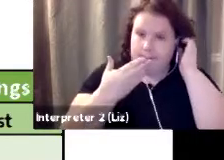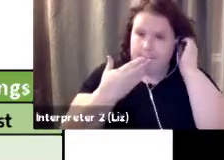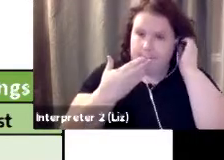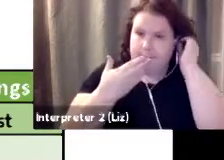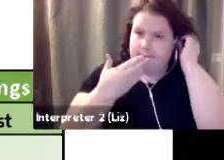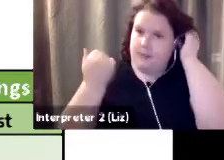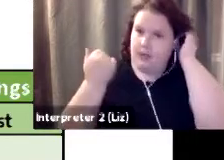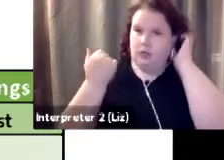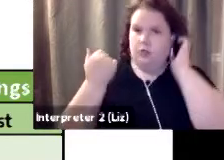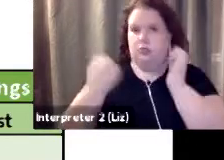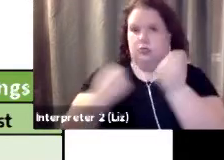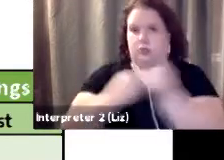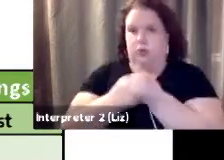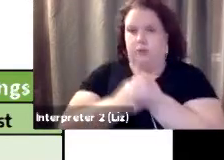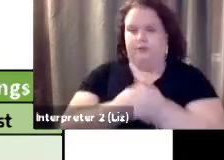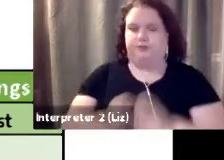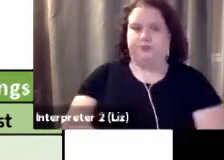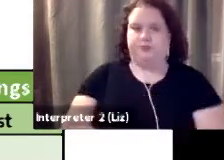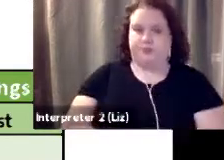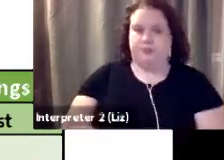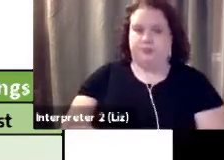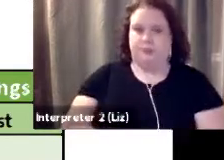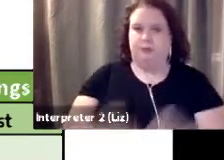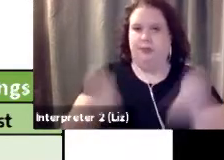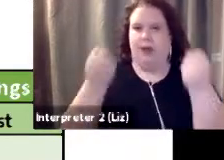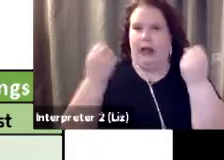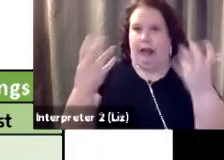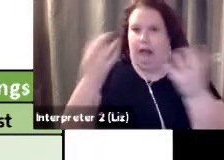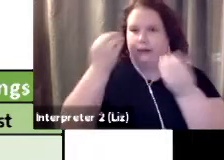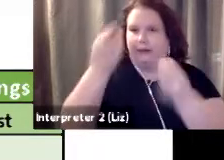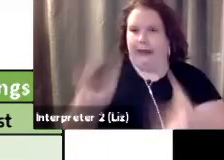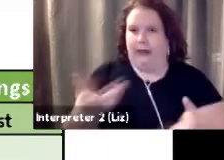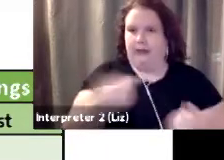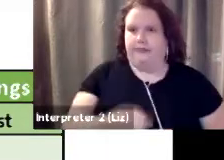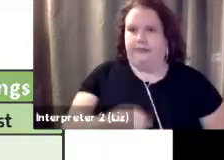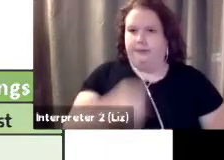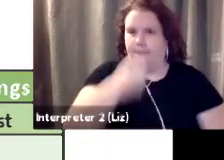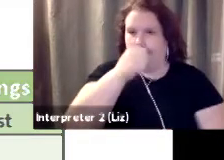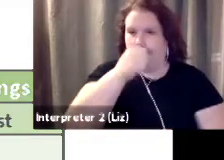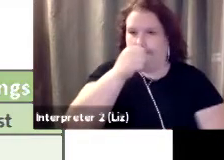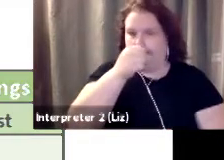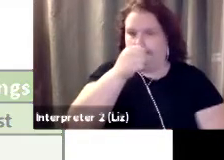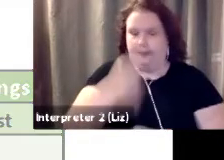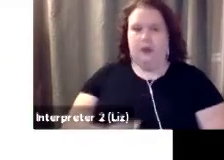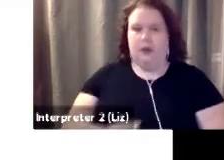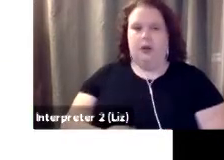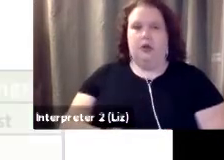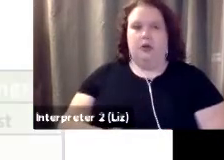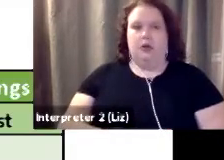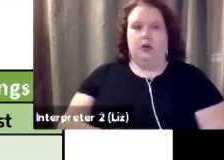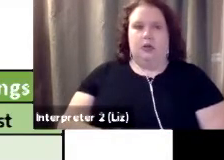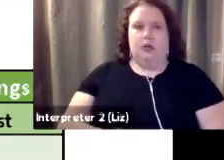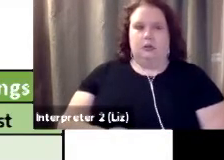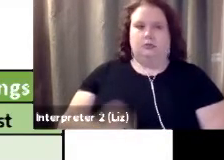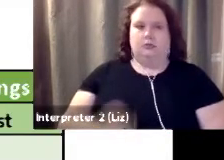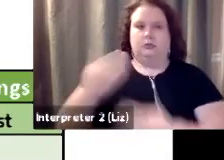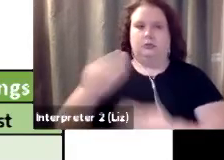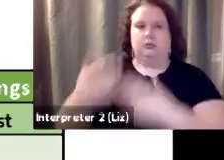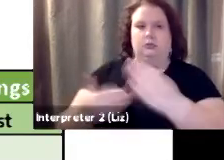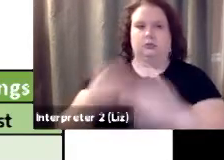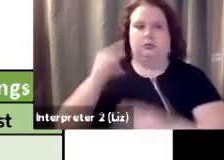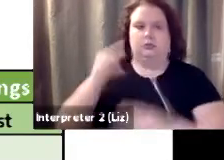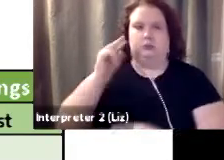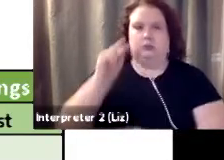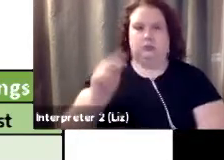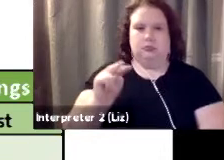So lots of data there. So as we move forward, so again, remind everybody as we move forward and we look, uh, we